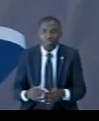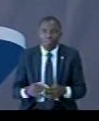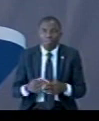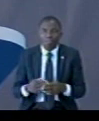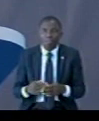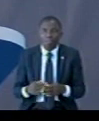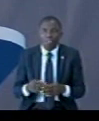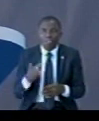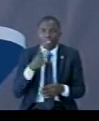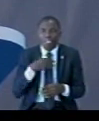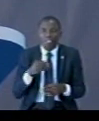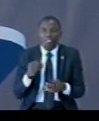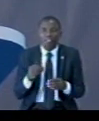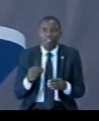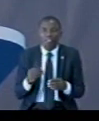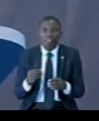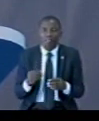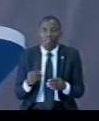And